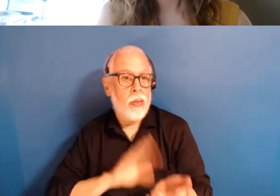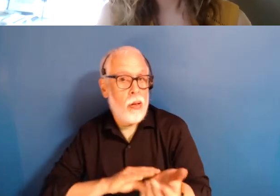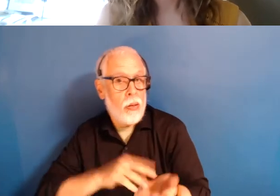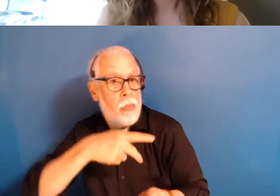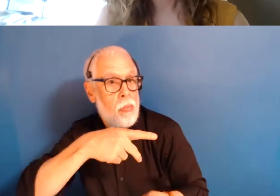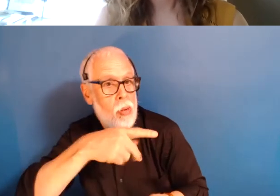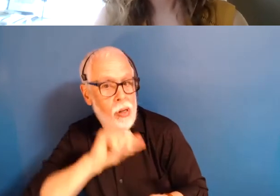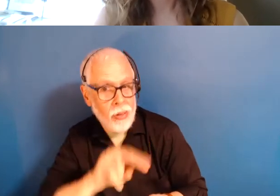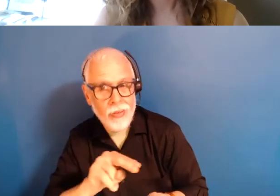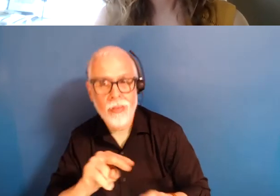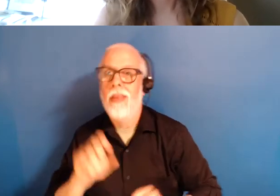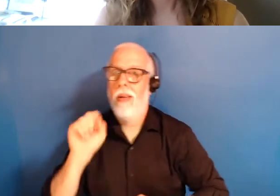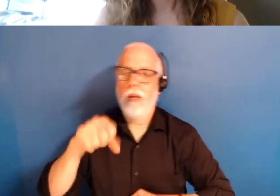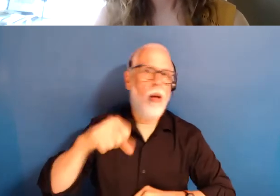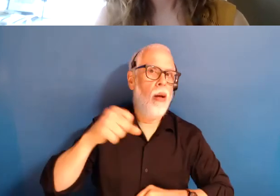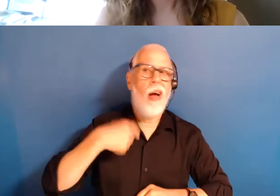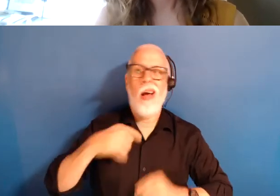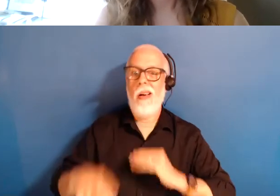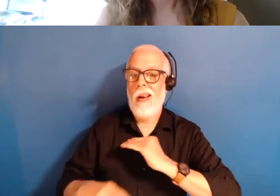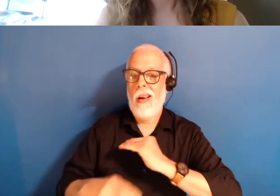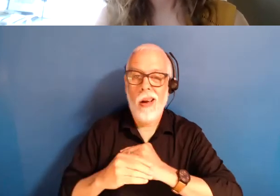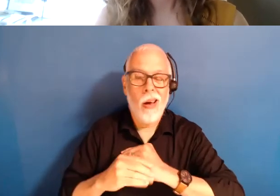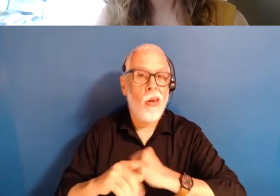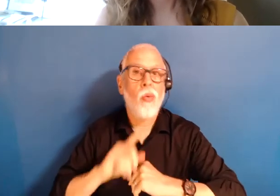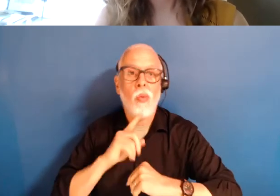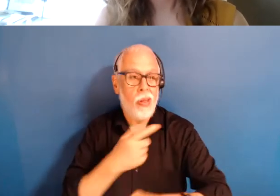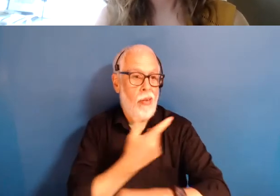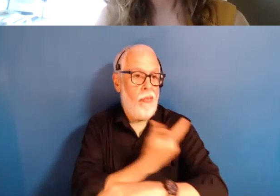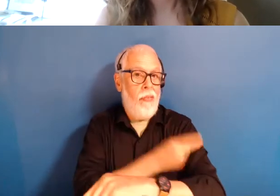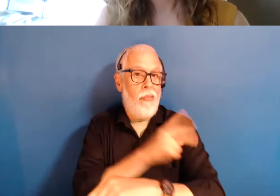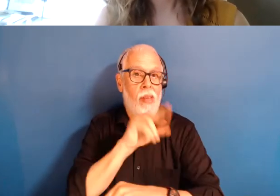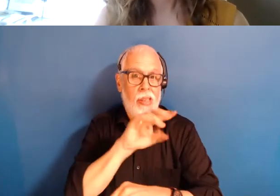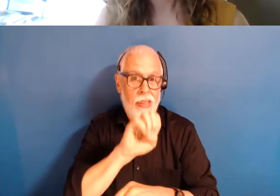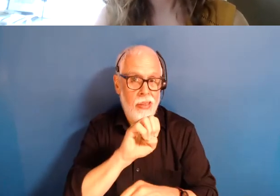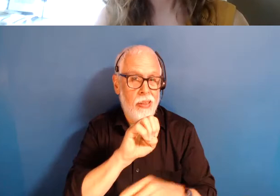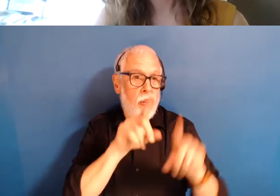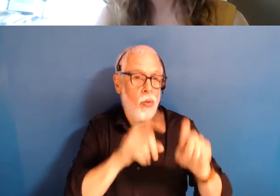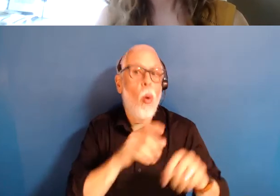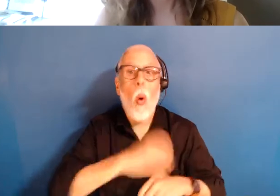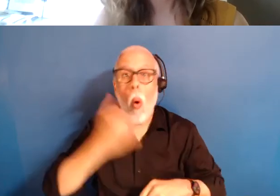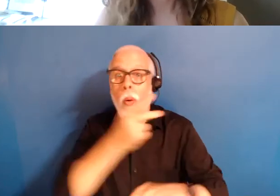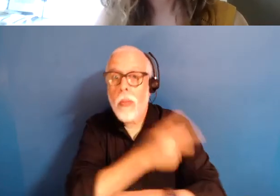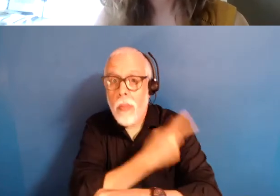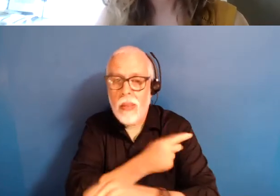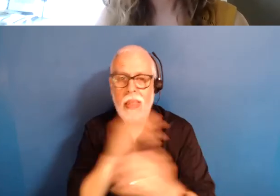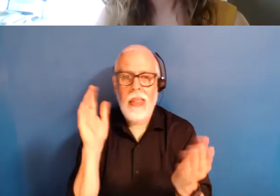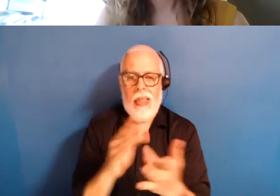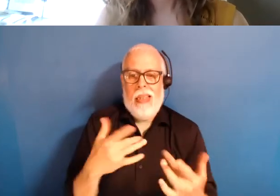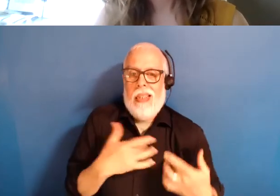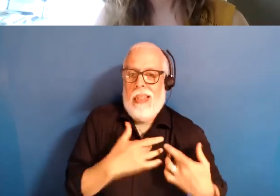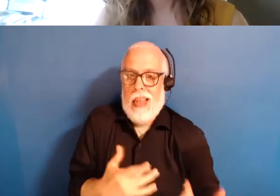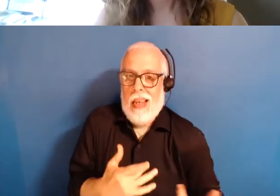would. I would add to that in the vaccine trials, older patients were actually less likely to